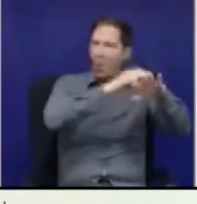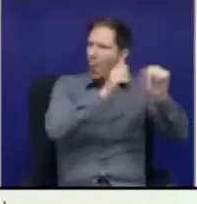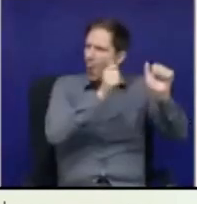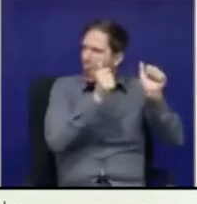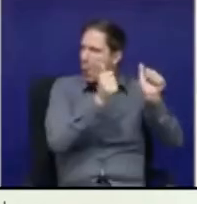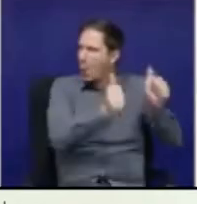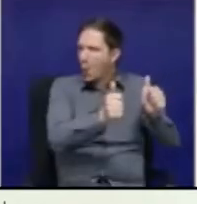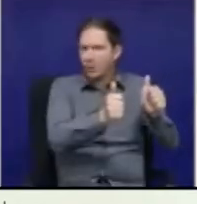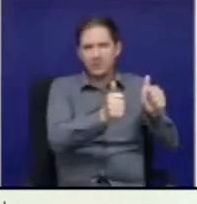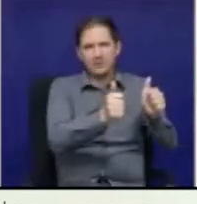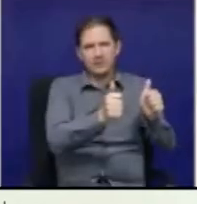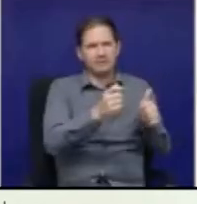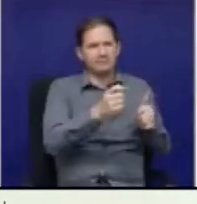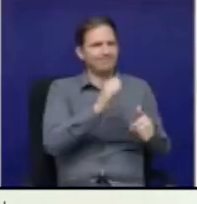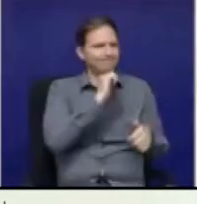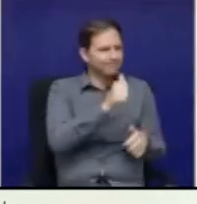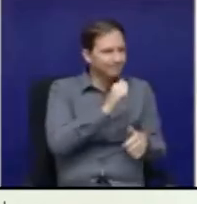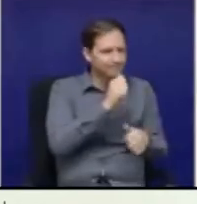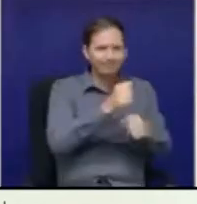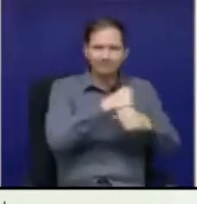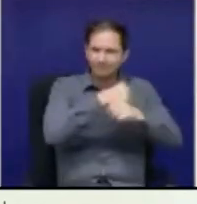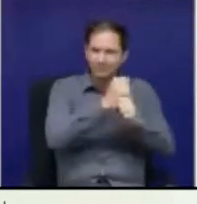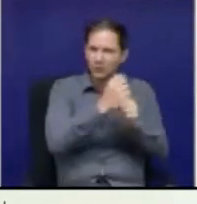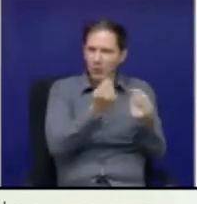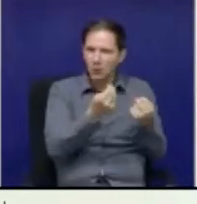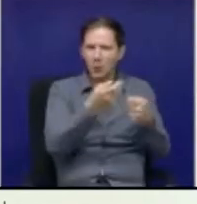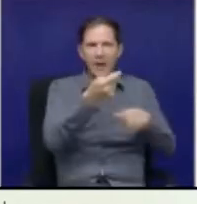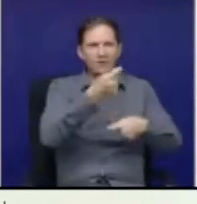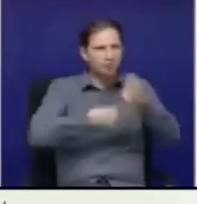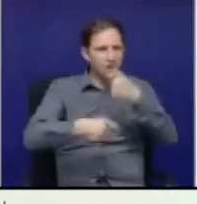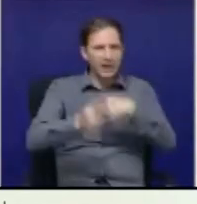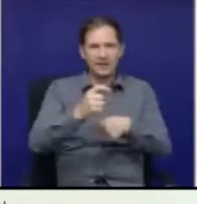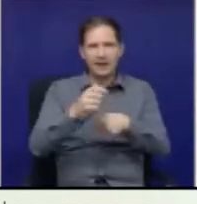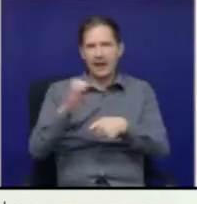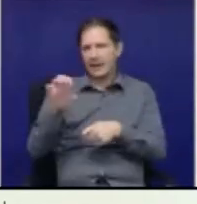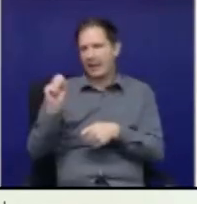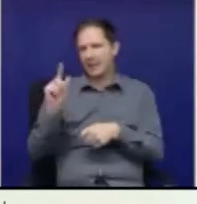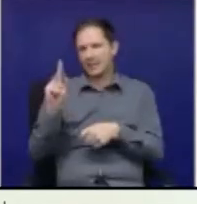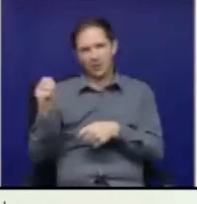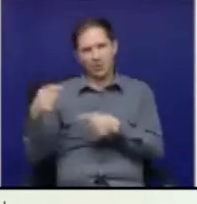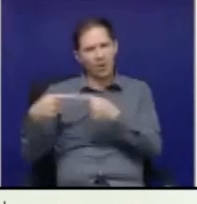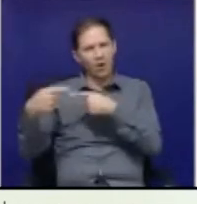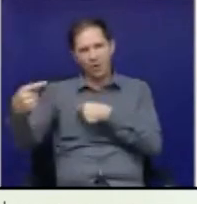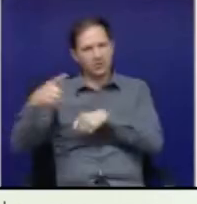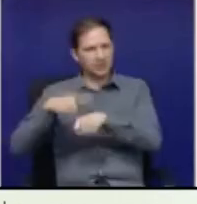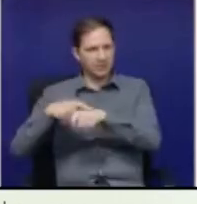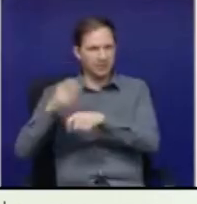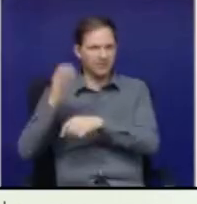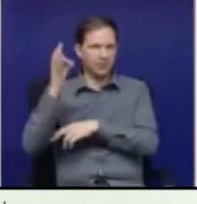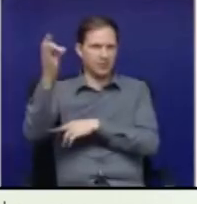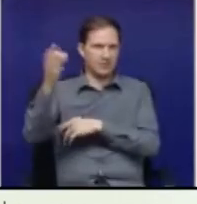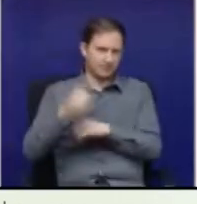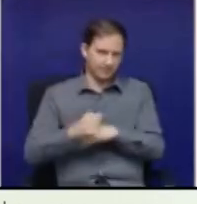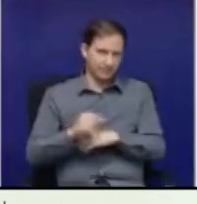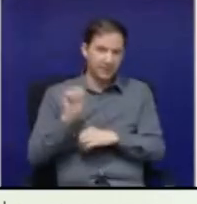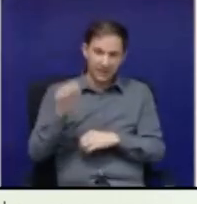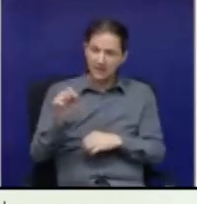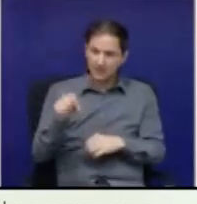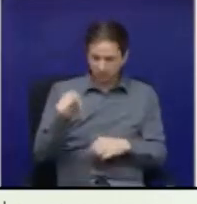any form, including traders and new generation capacity, and Eskom's long-term future. Eskom has turned the corner. Yes, you are right. We come